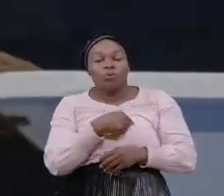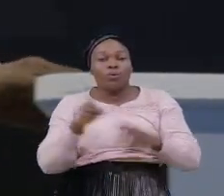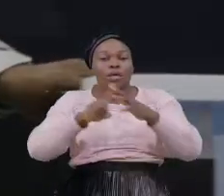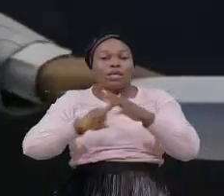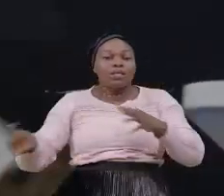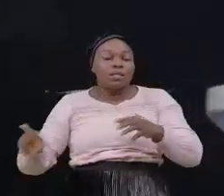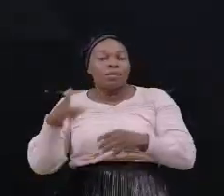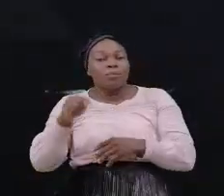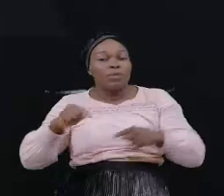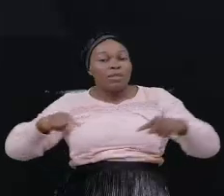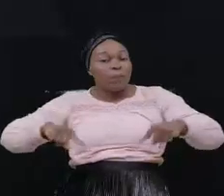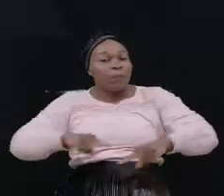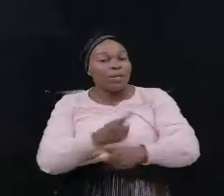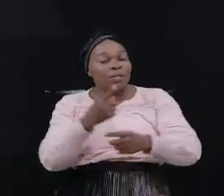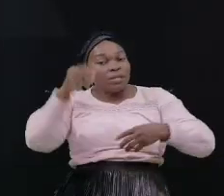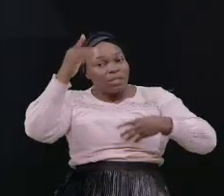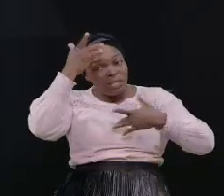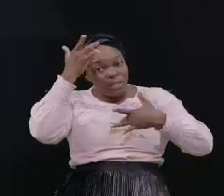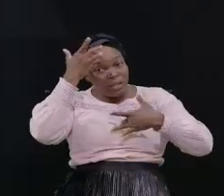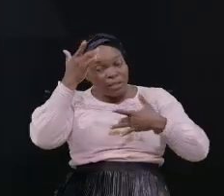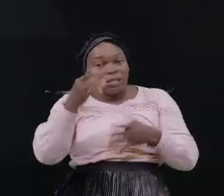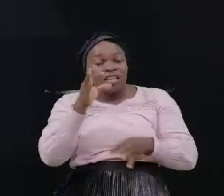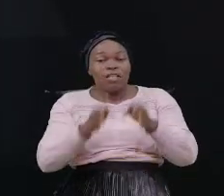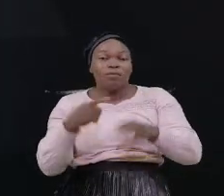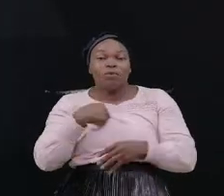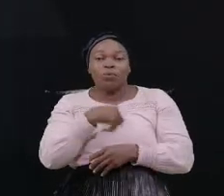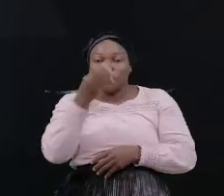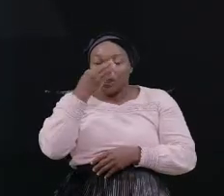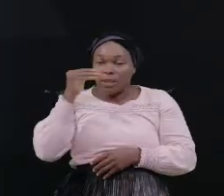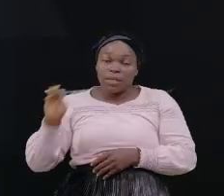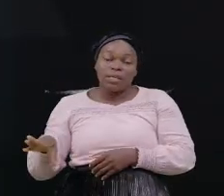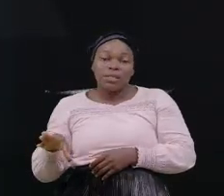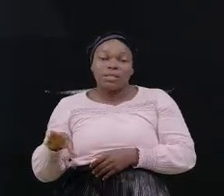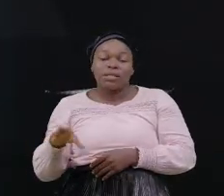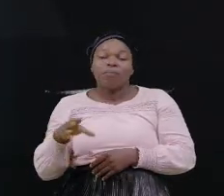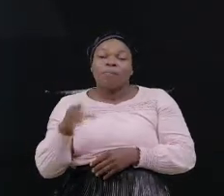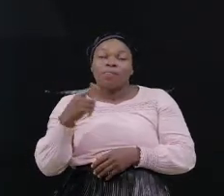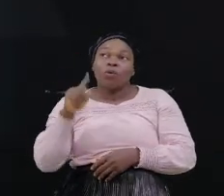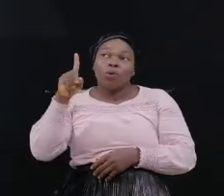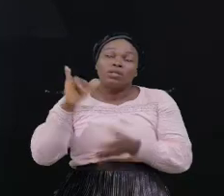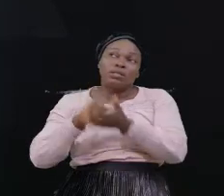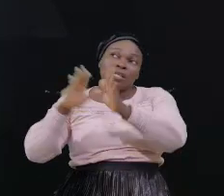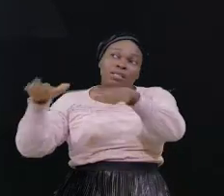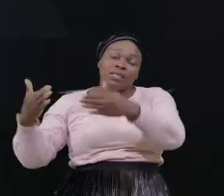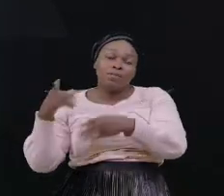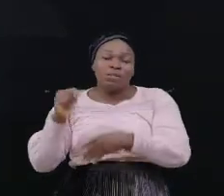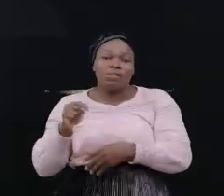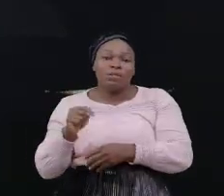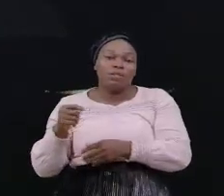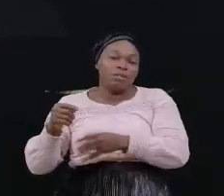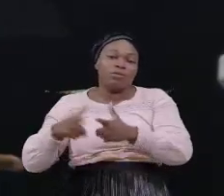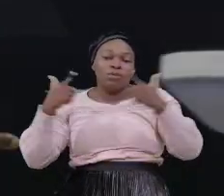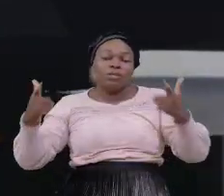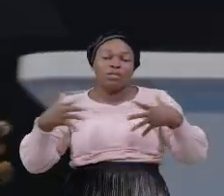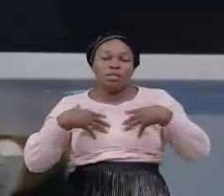the disease, if we neglect the one that gives the great healing? How shall